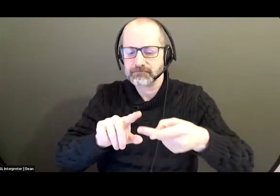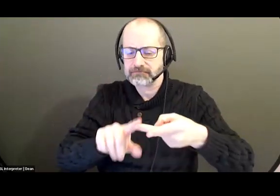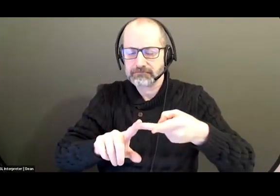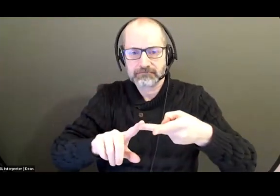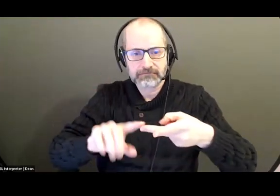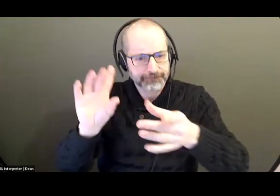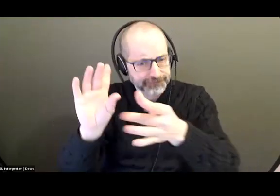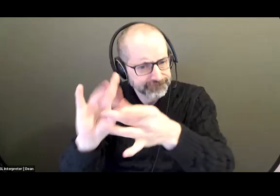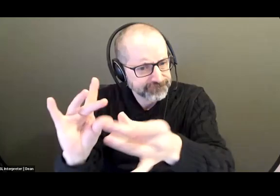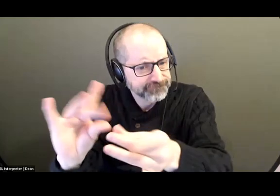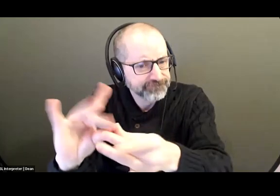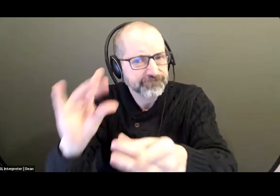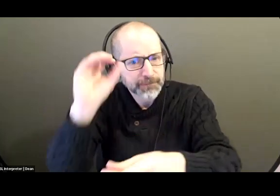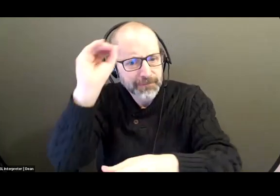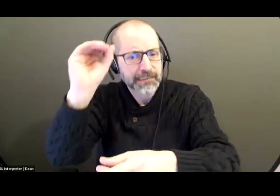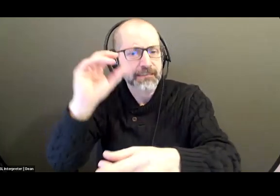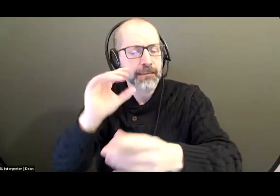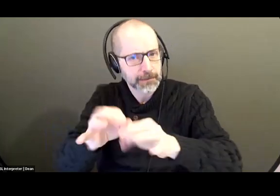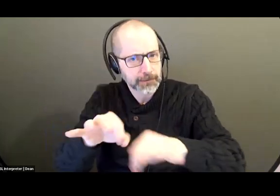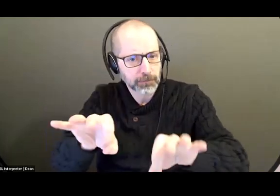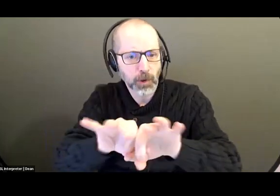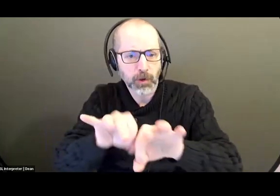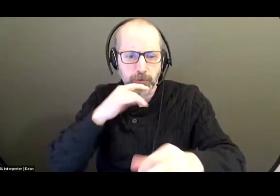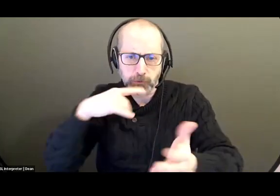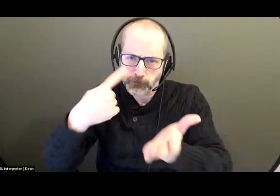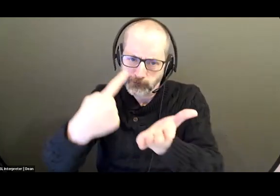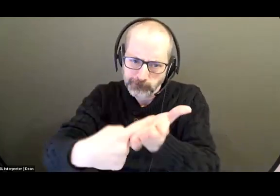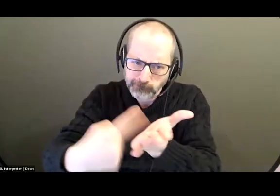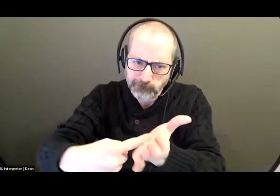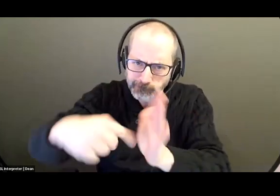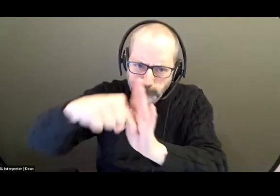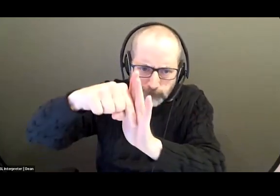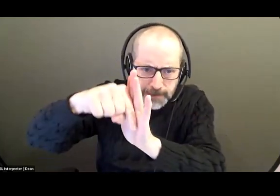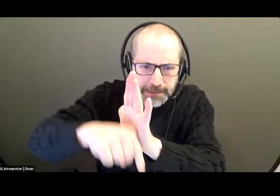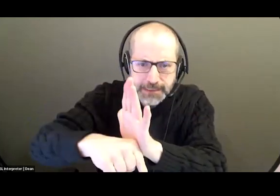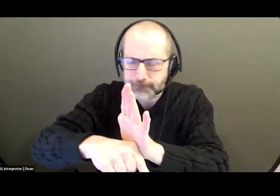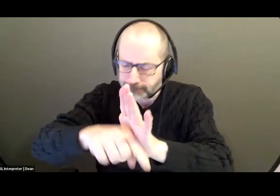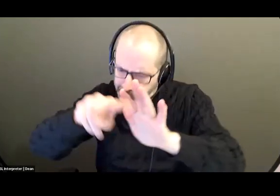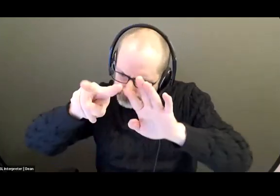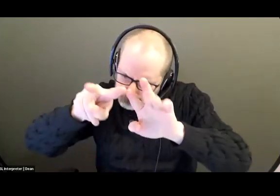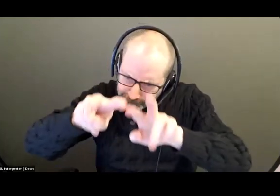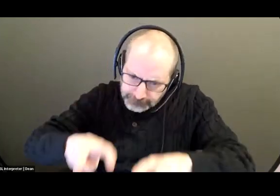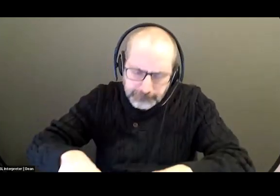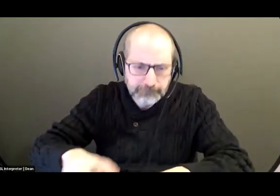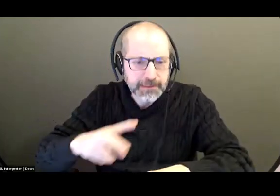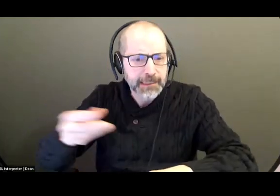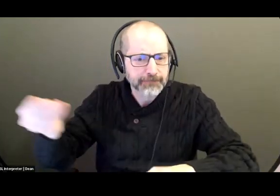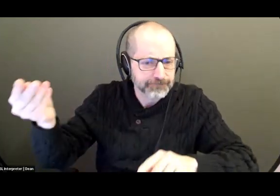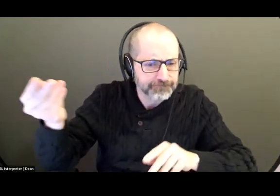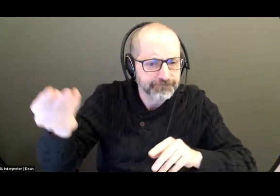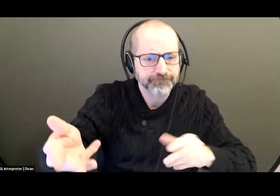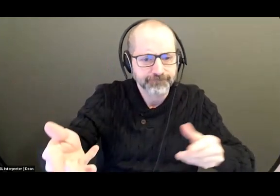questions or pose statements. It's really important that we drill down